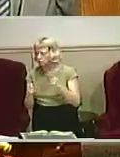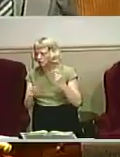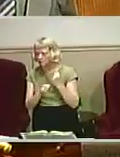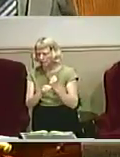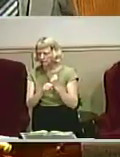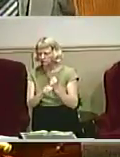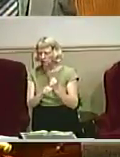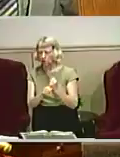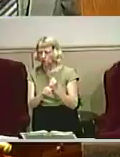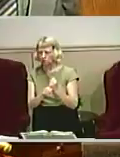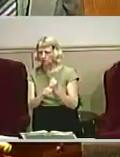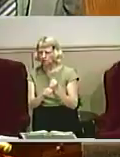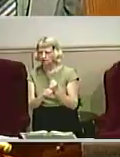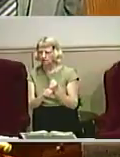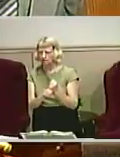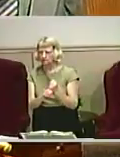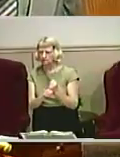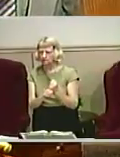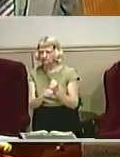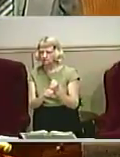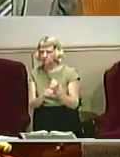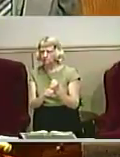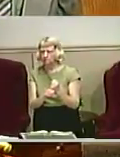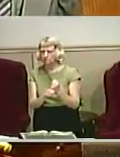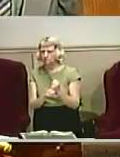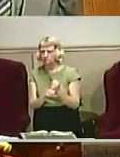fact, nobody's ever done that, batting-wise.